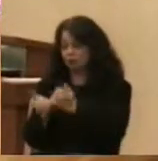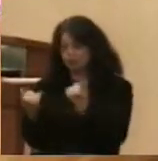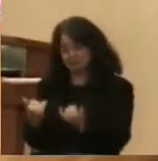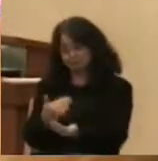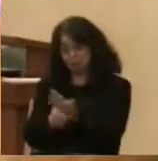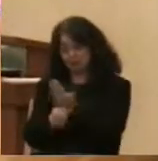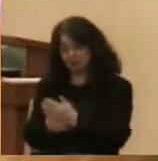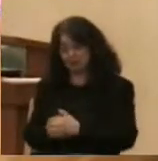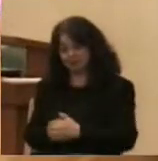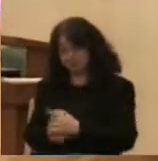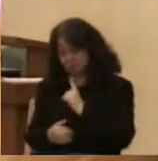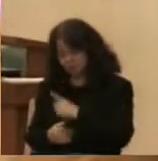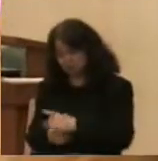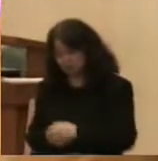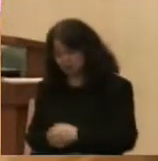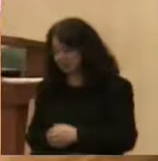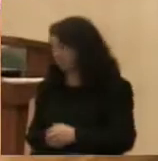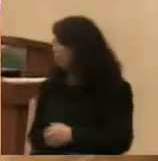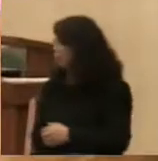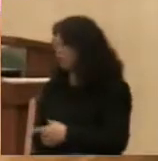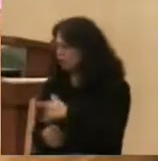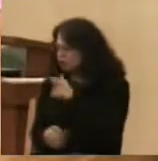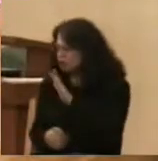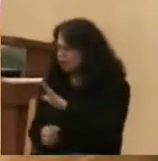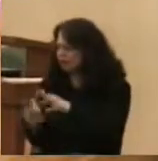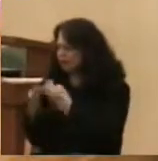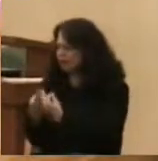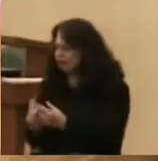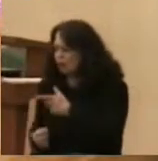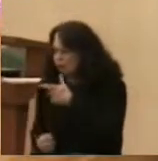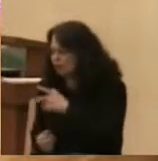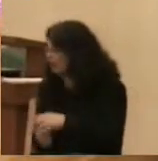true? Who's your family?